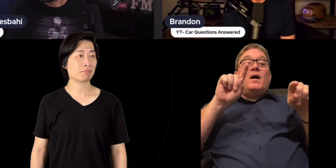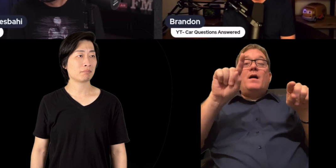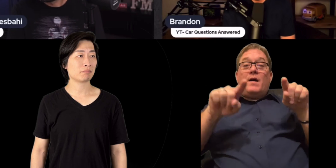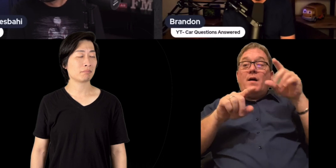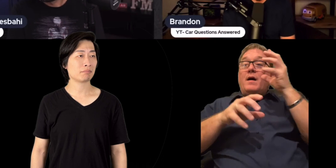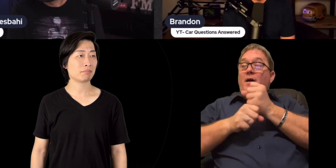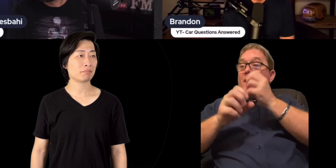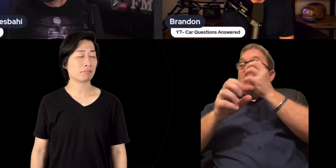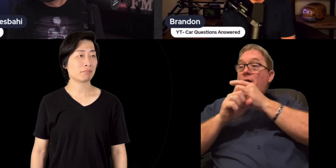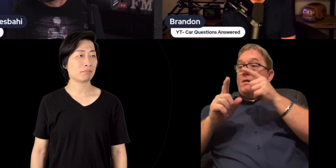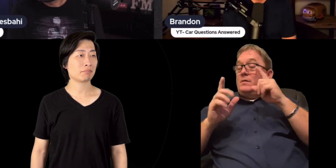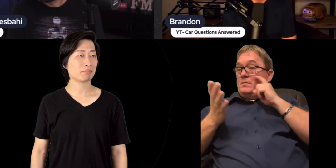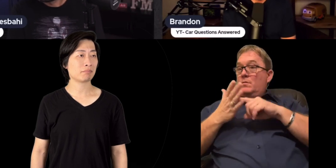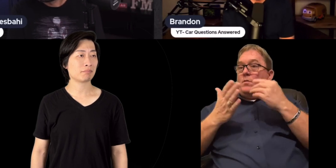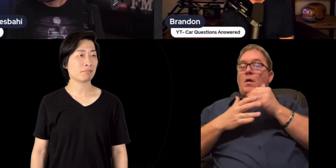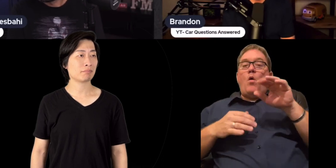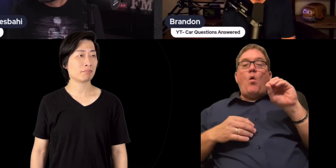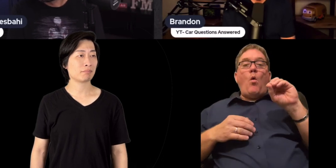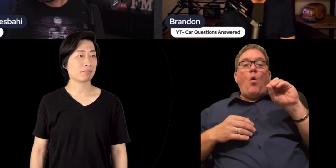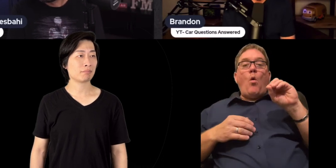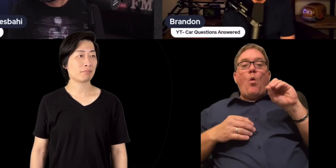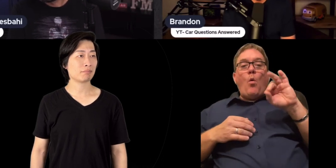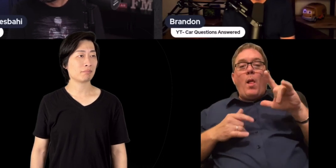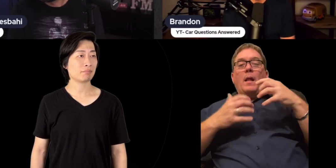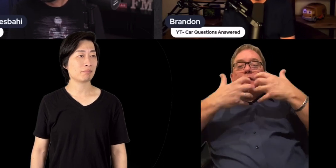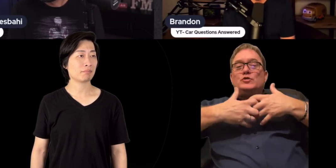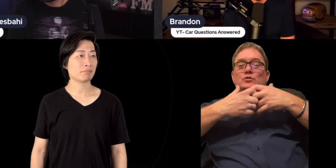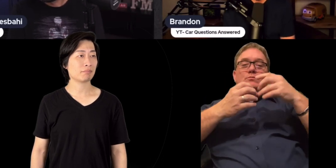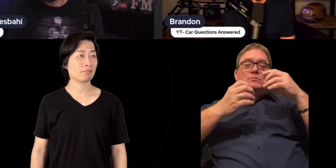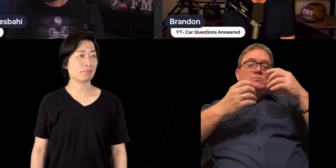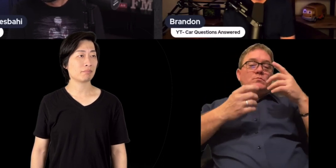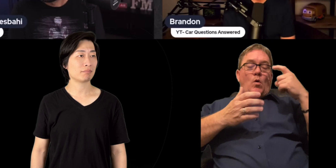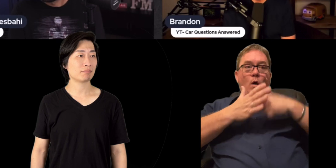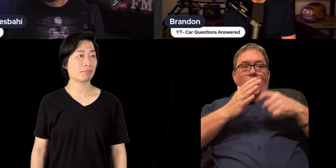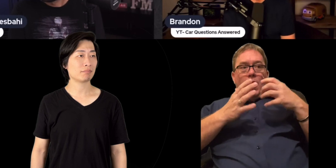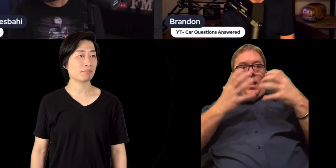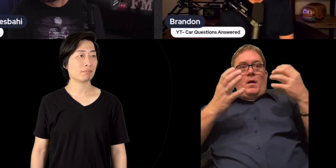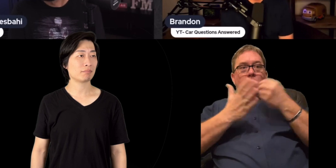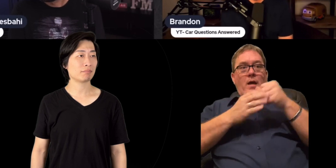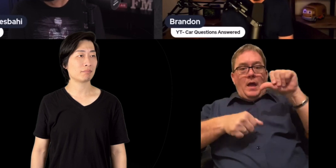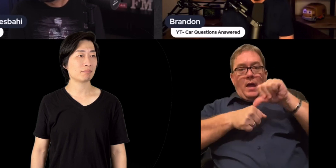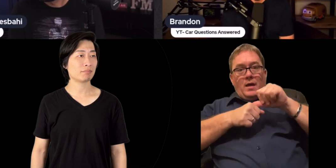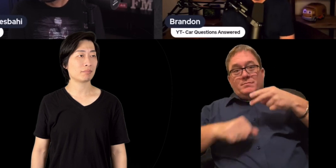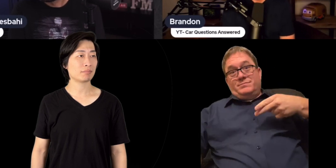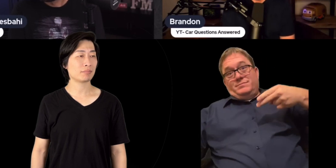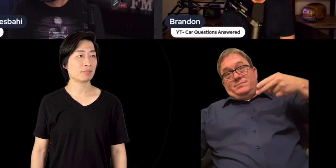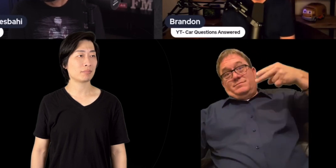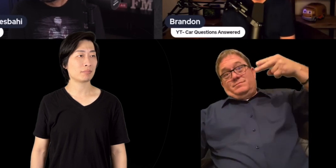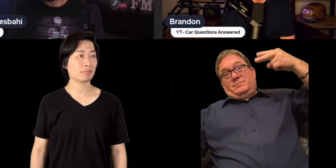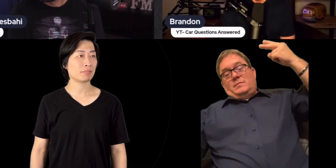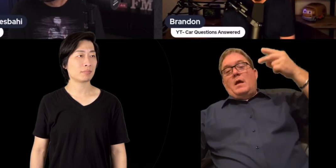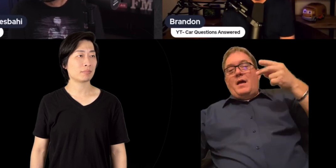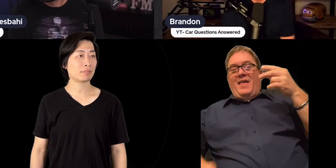to where these oil producers are is costing them so much money and the price of gas has to go up so high,